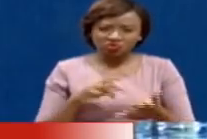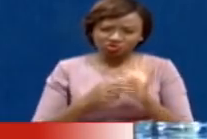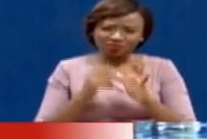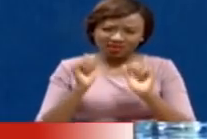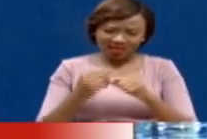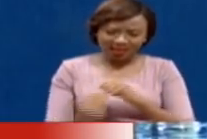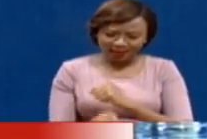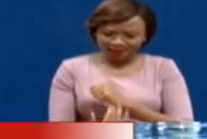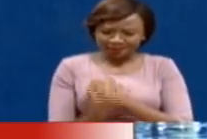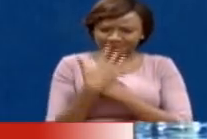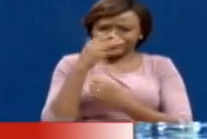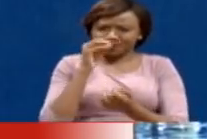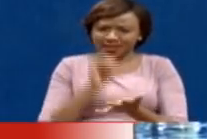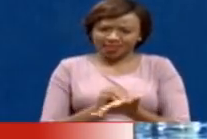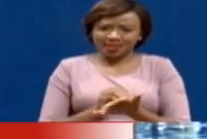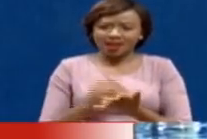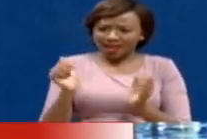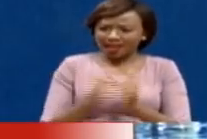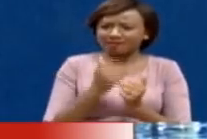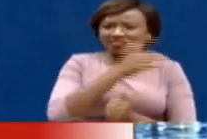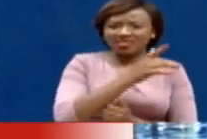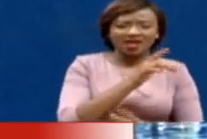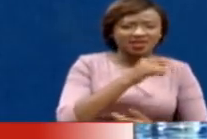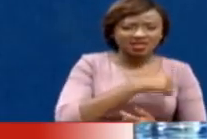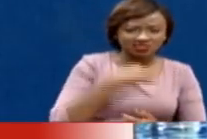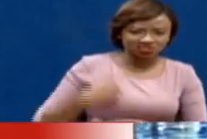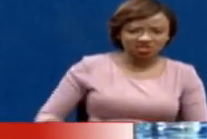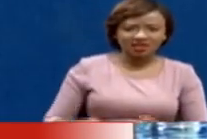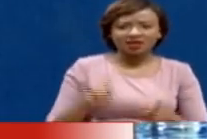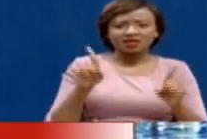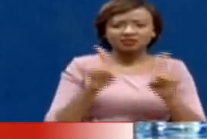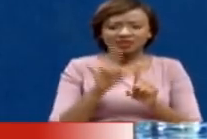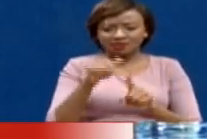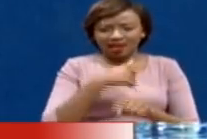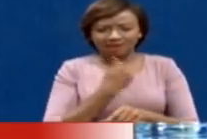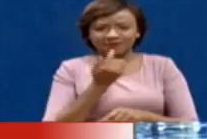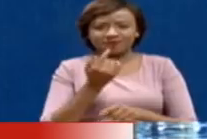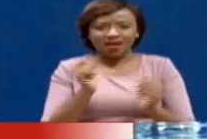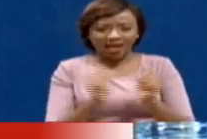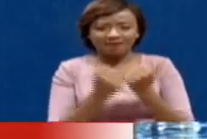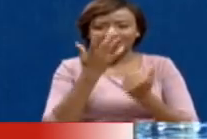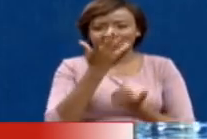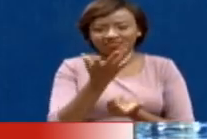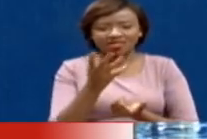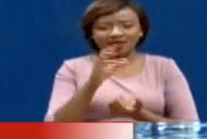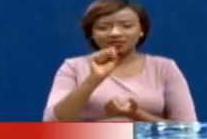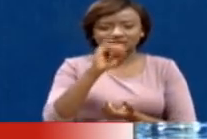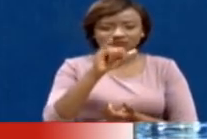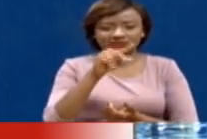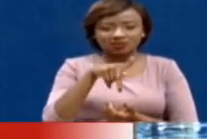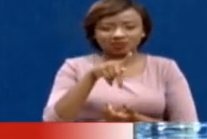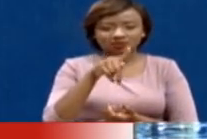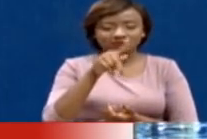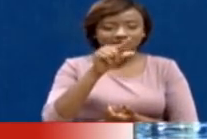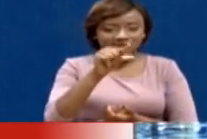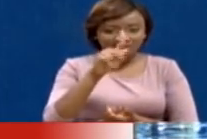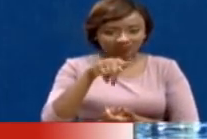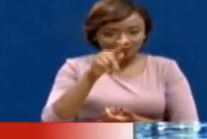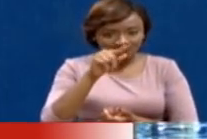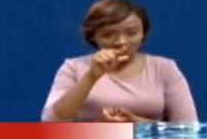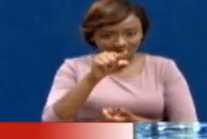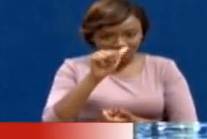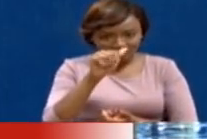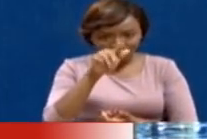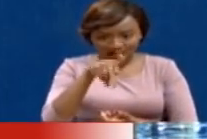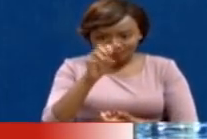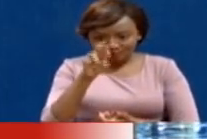has happened in China, it has happened in Hong Kong, it has happened in Singapore and Japan. And therefore, we implore you